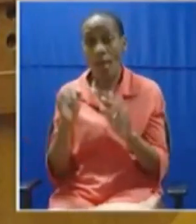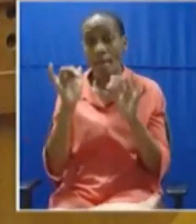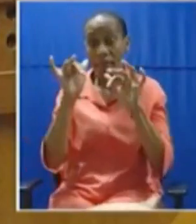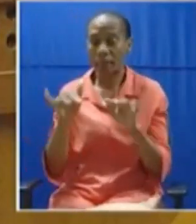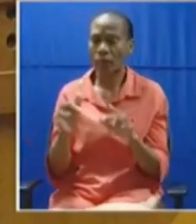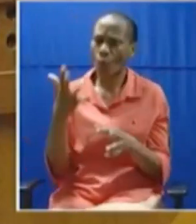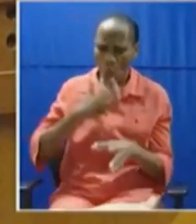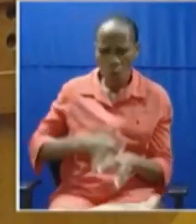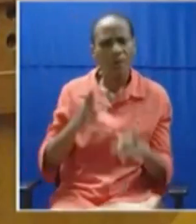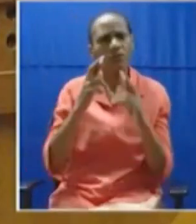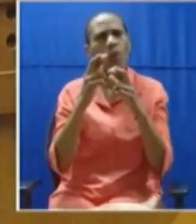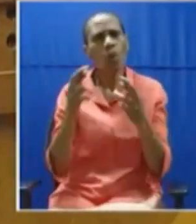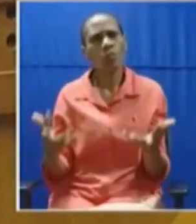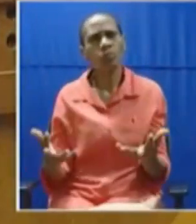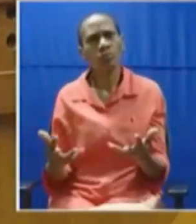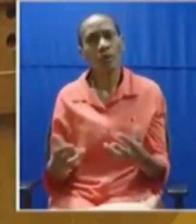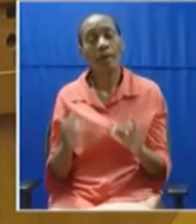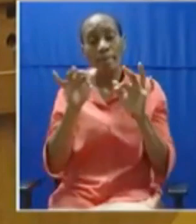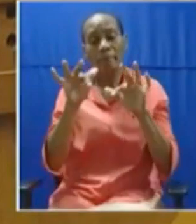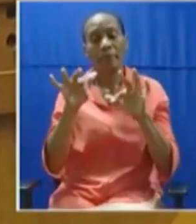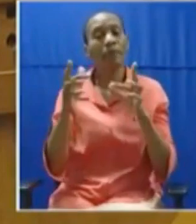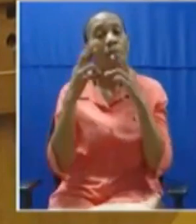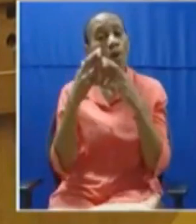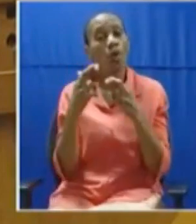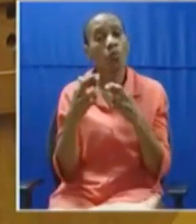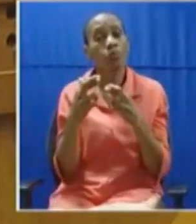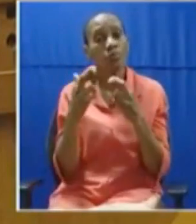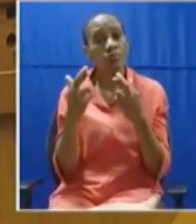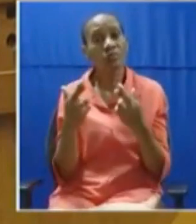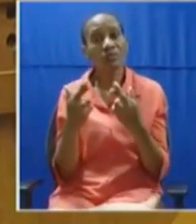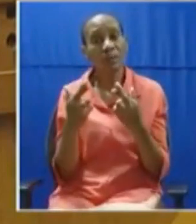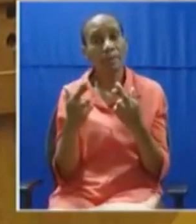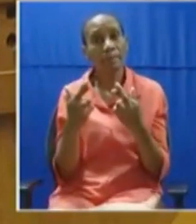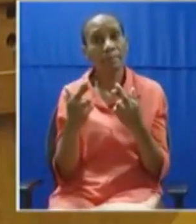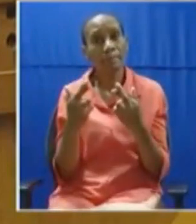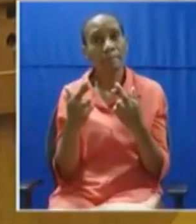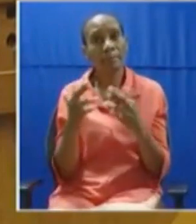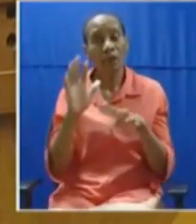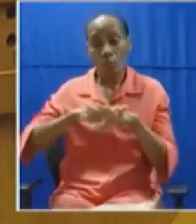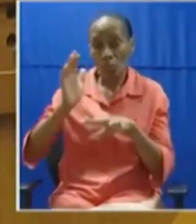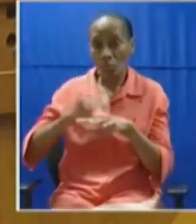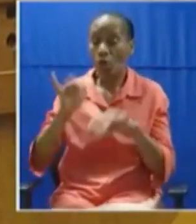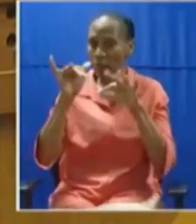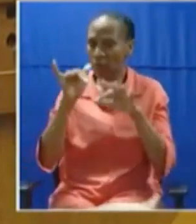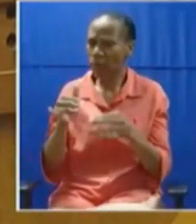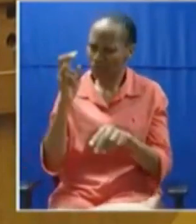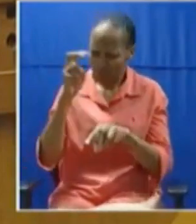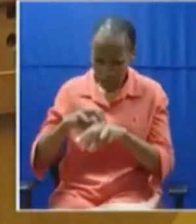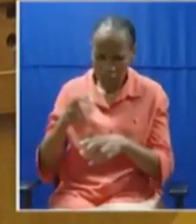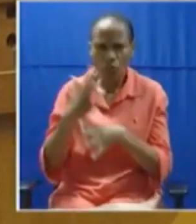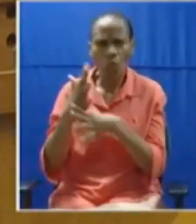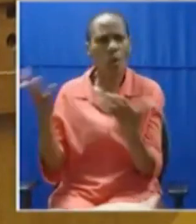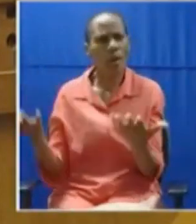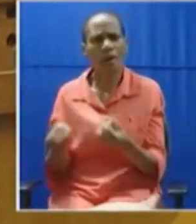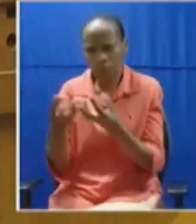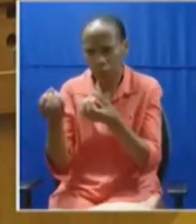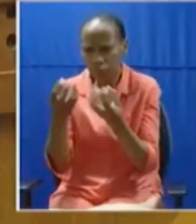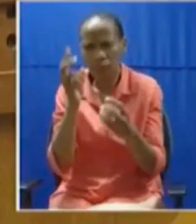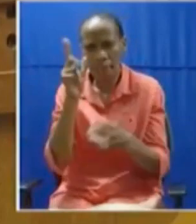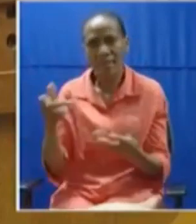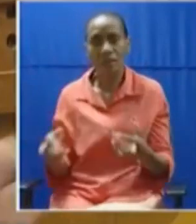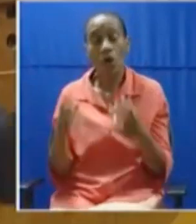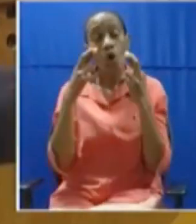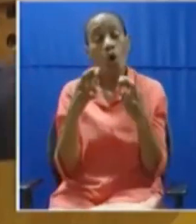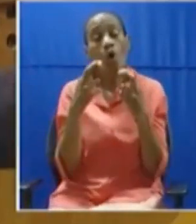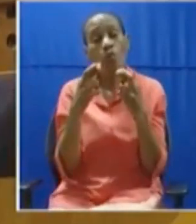Hope in action that our national decline is not inevitable. Hope in action to get more people into work and a job in every home. Hope in